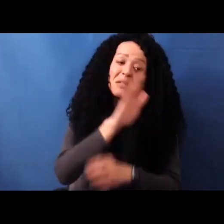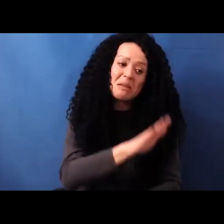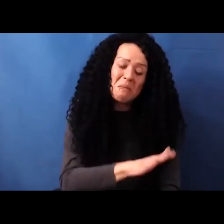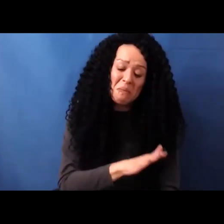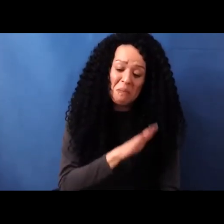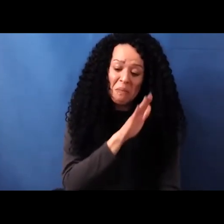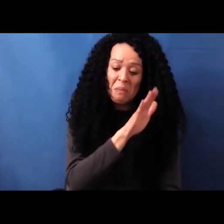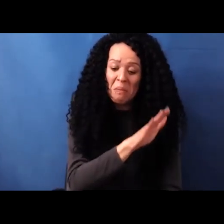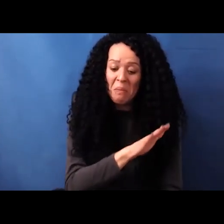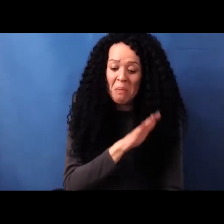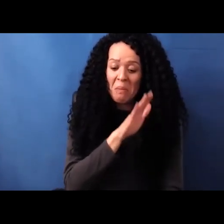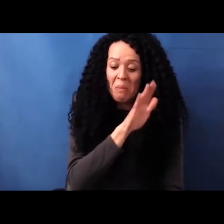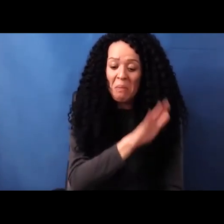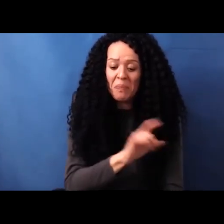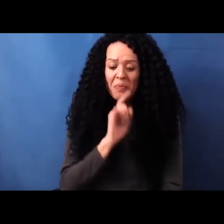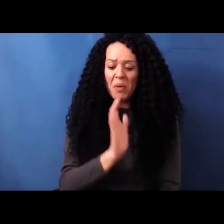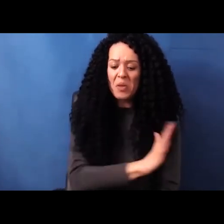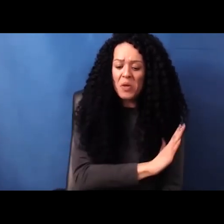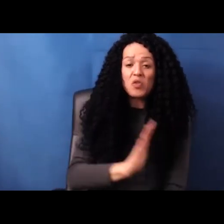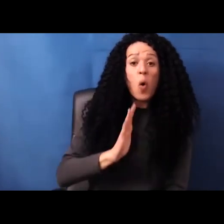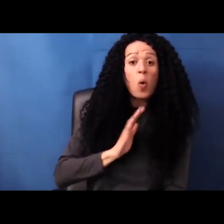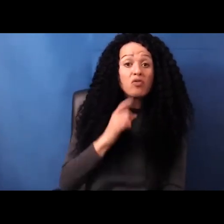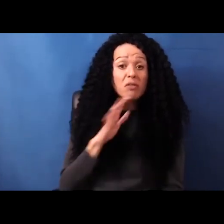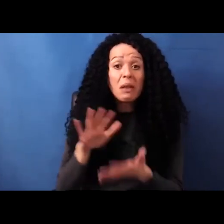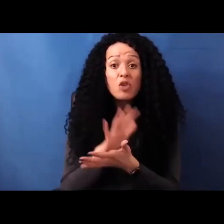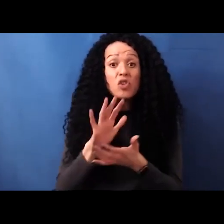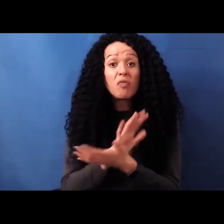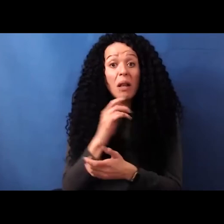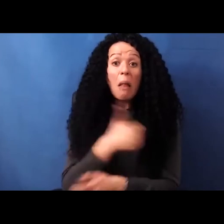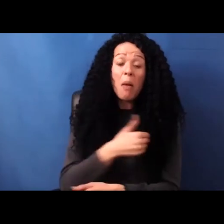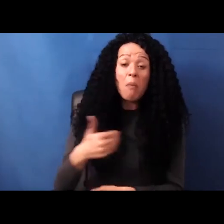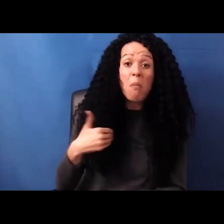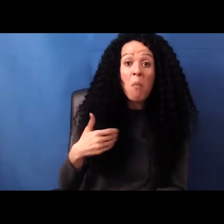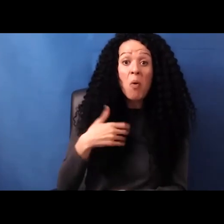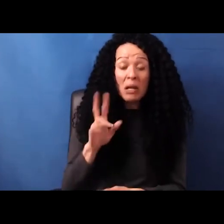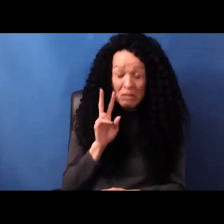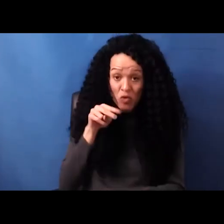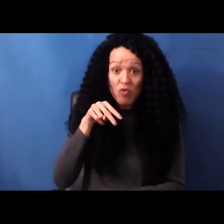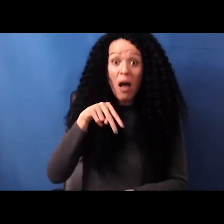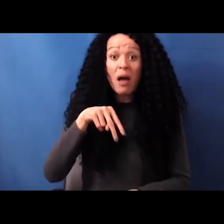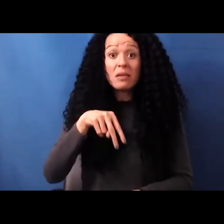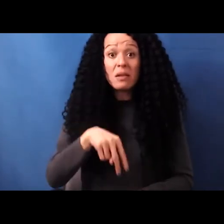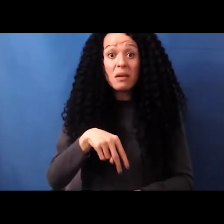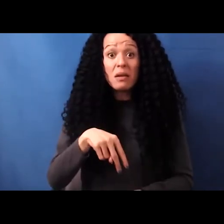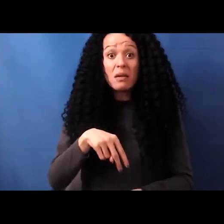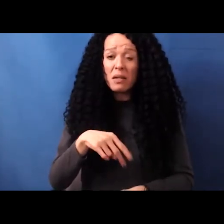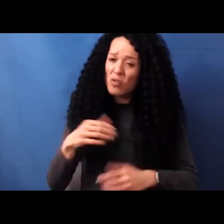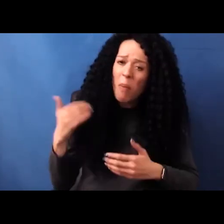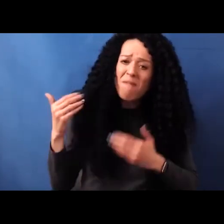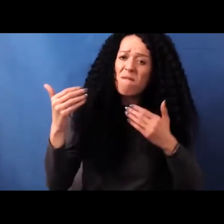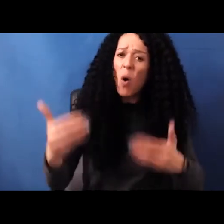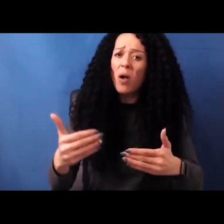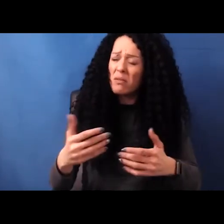Rise, and the soldier so cheerful in the morning does rise. So forward,